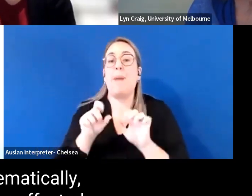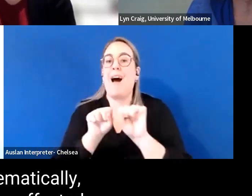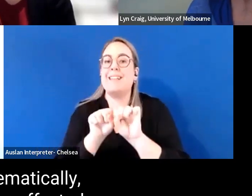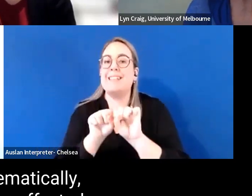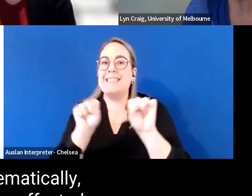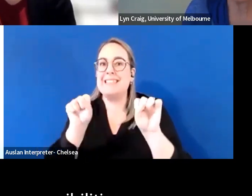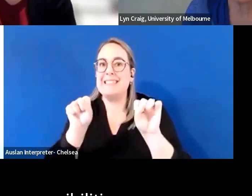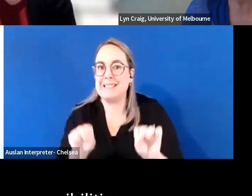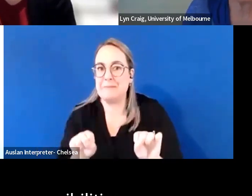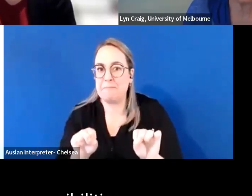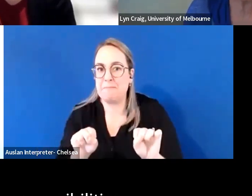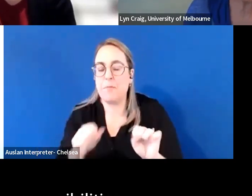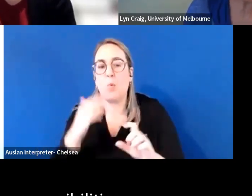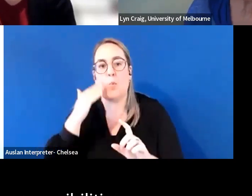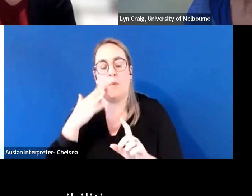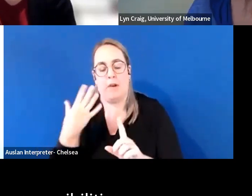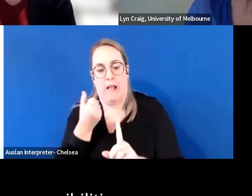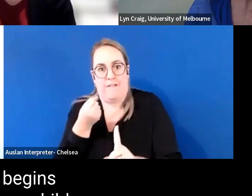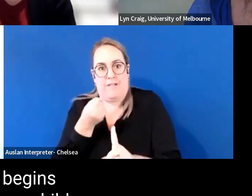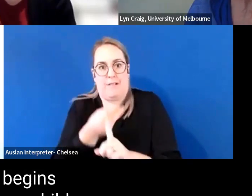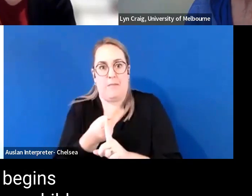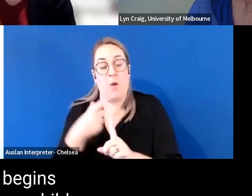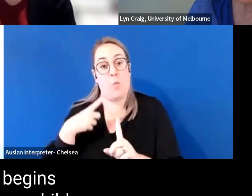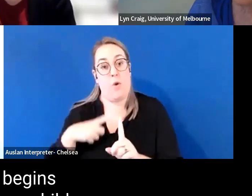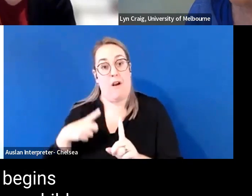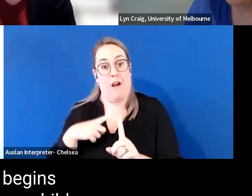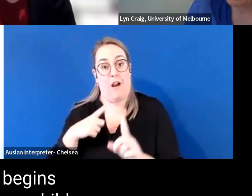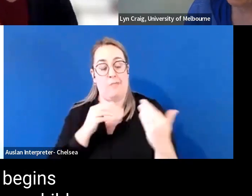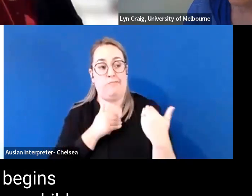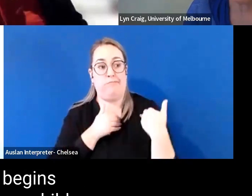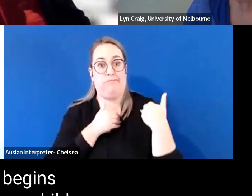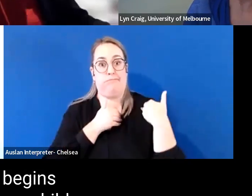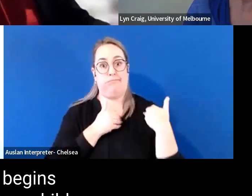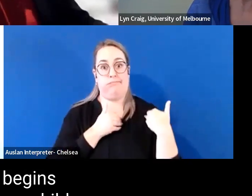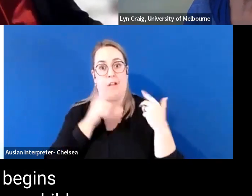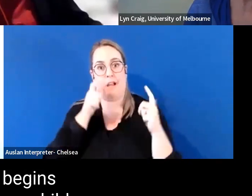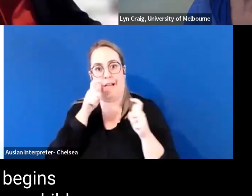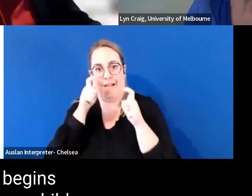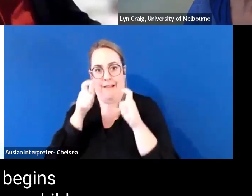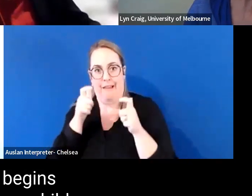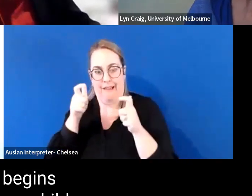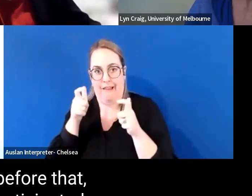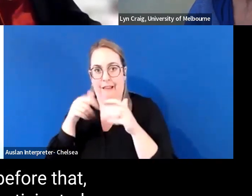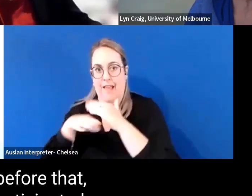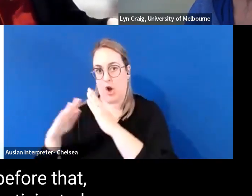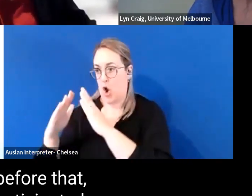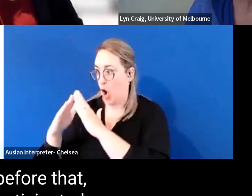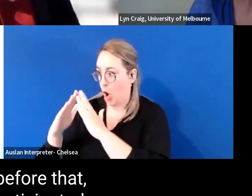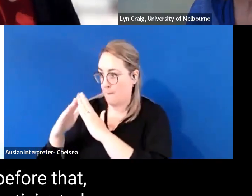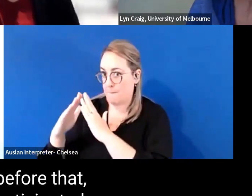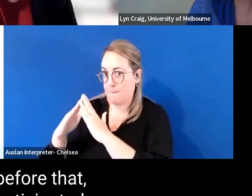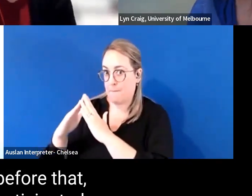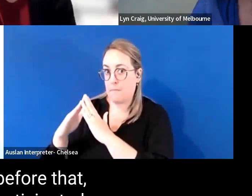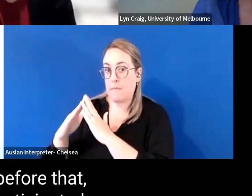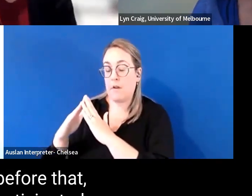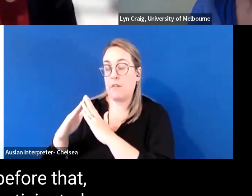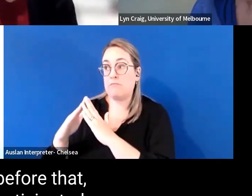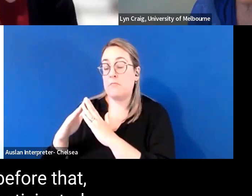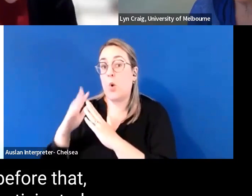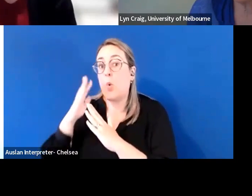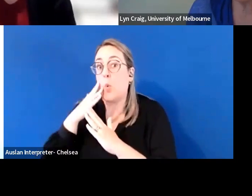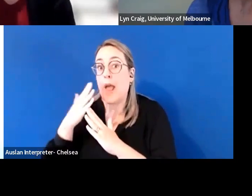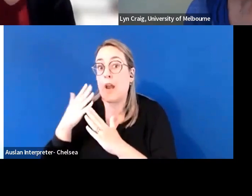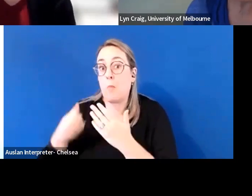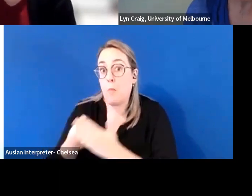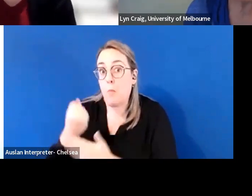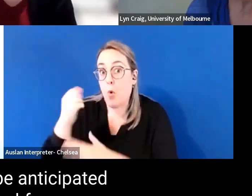women are affected by having care responsibilities, and it begins, when you have children. But even before that, it's kind of